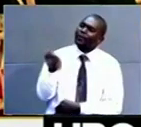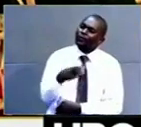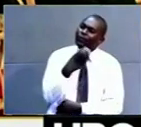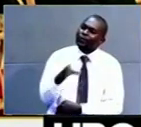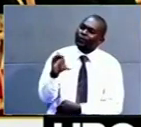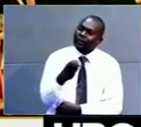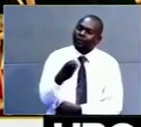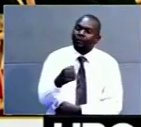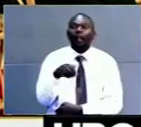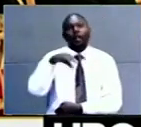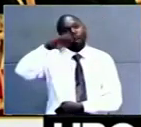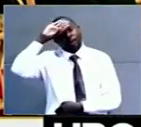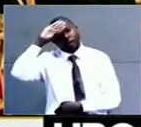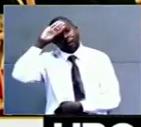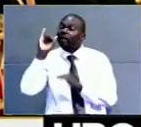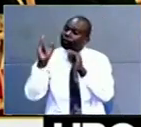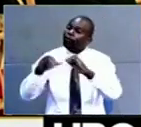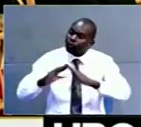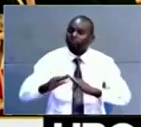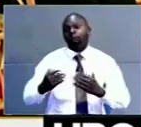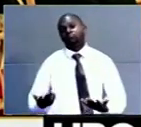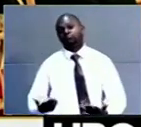can get drunk at home.